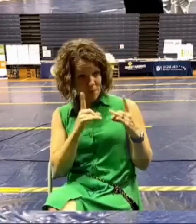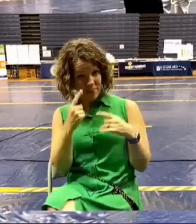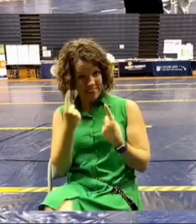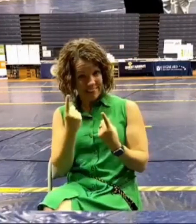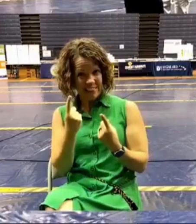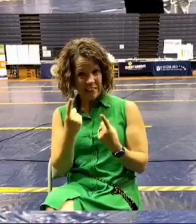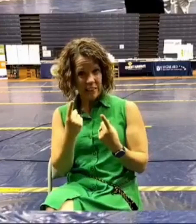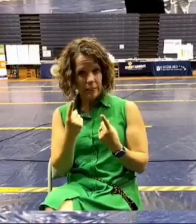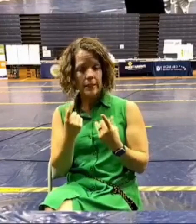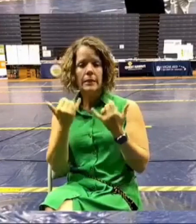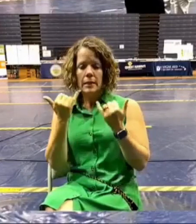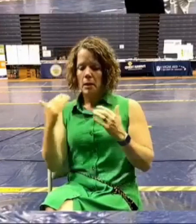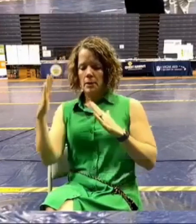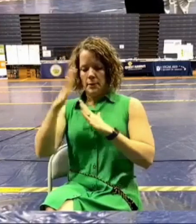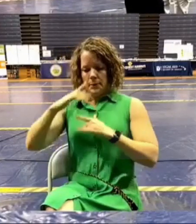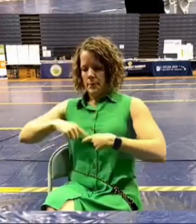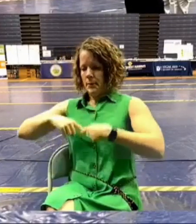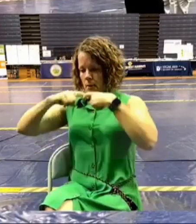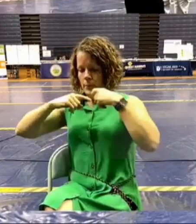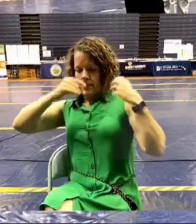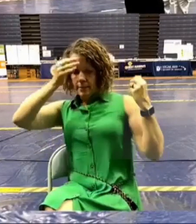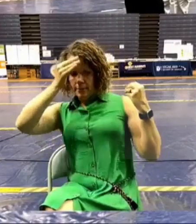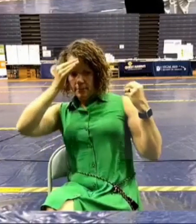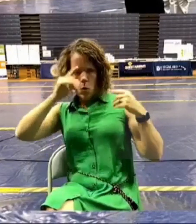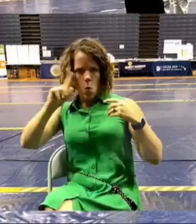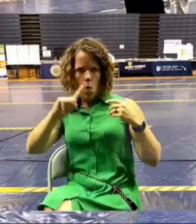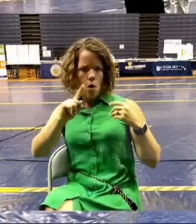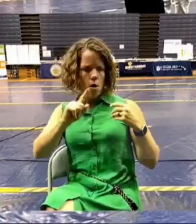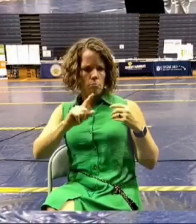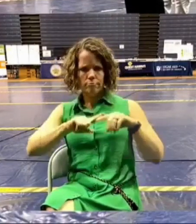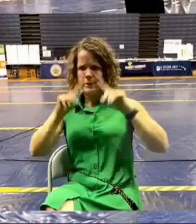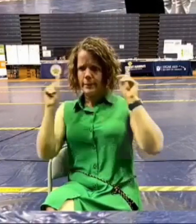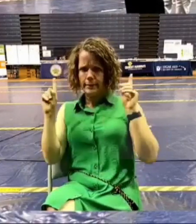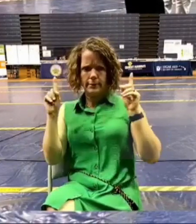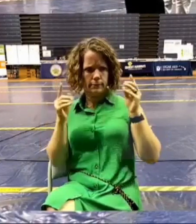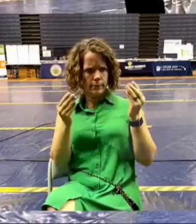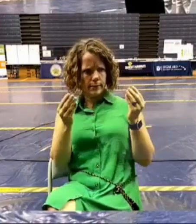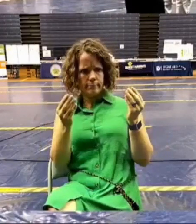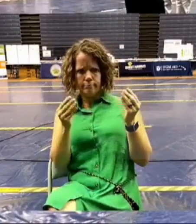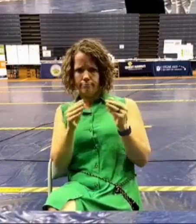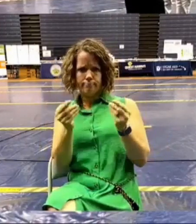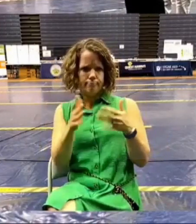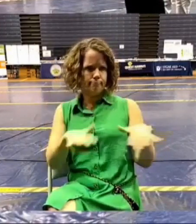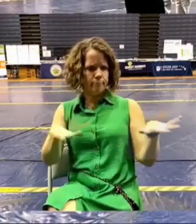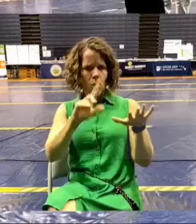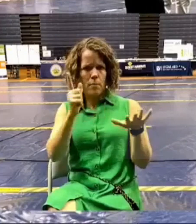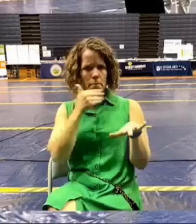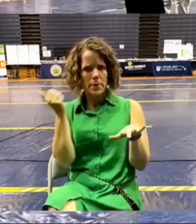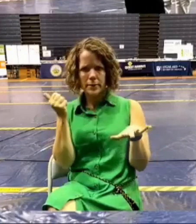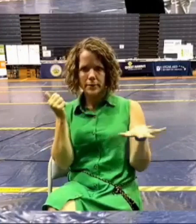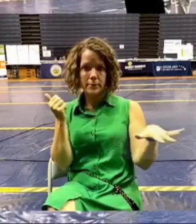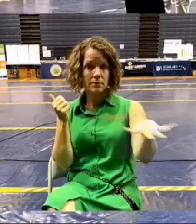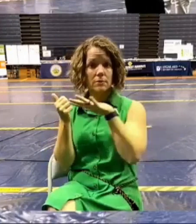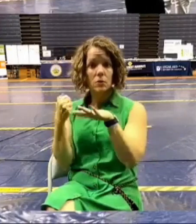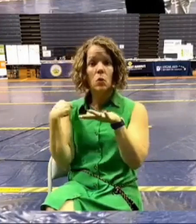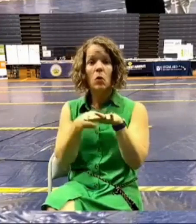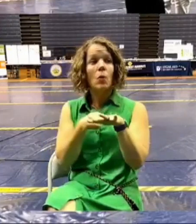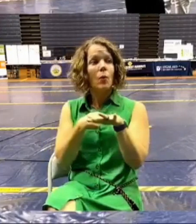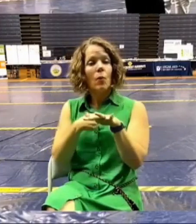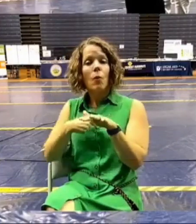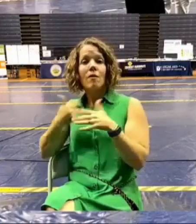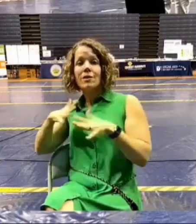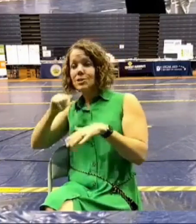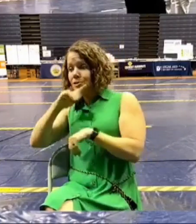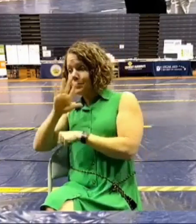to see if there's another possible site that we can utilize. No backroom deals have been made. And our main